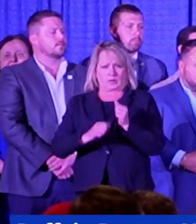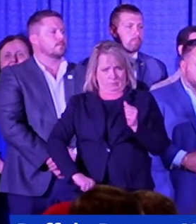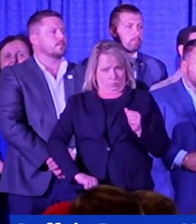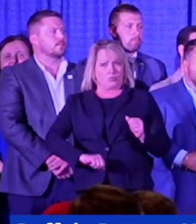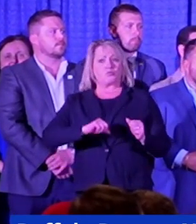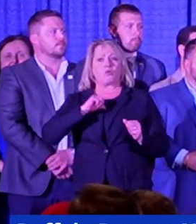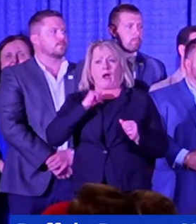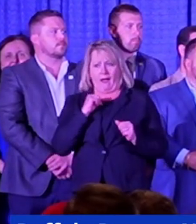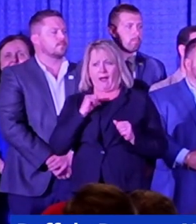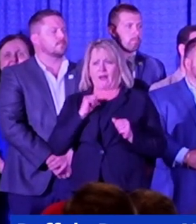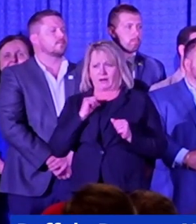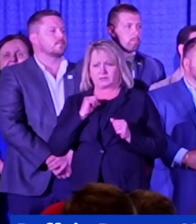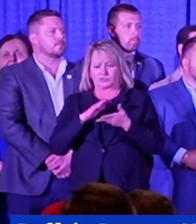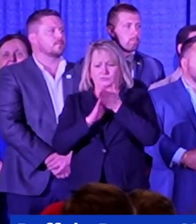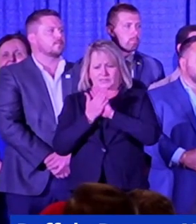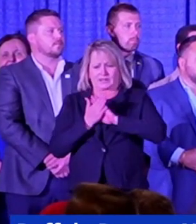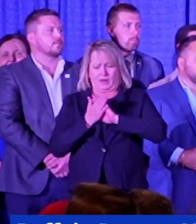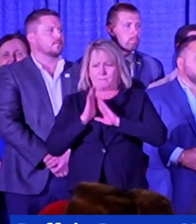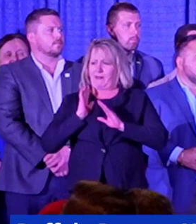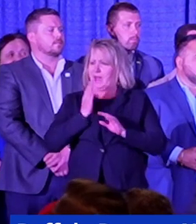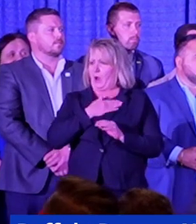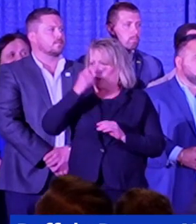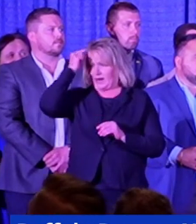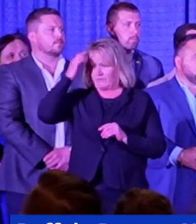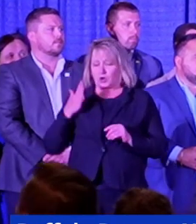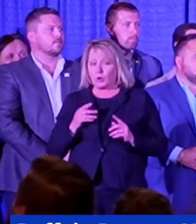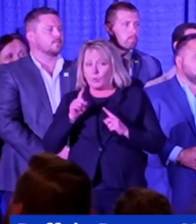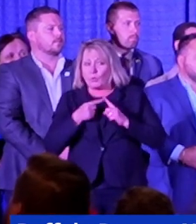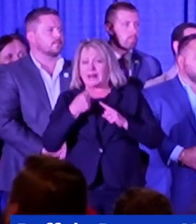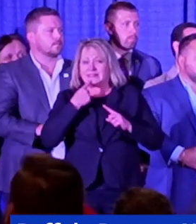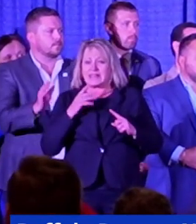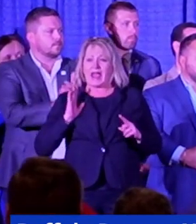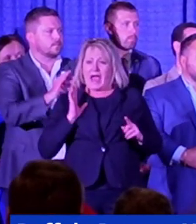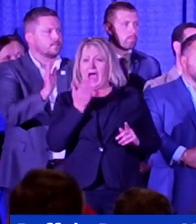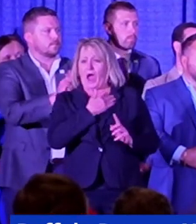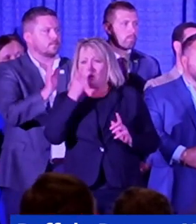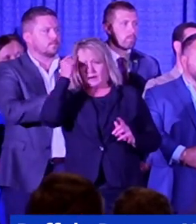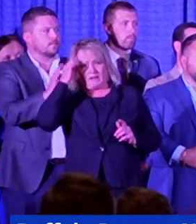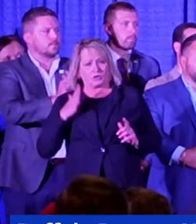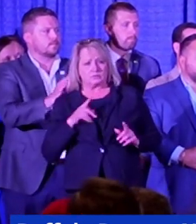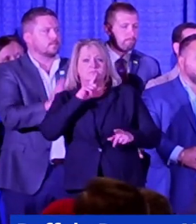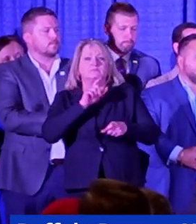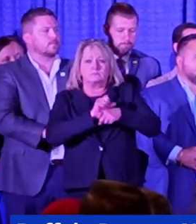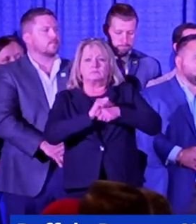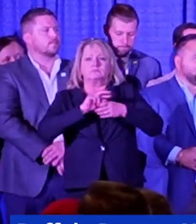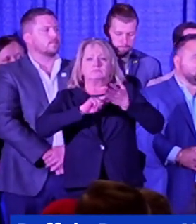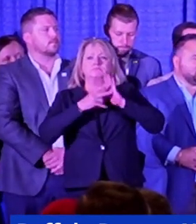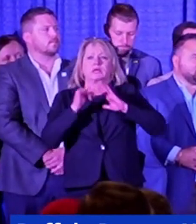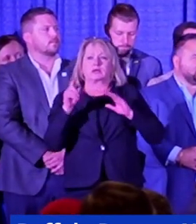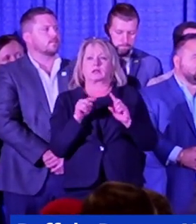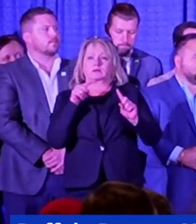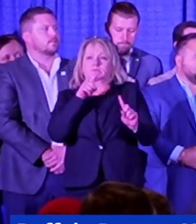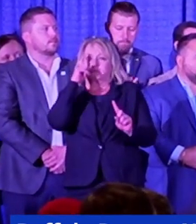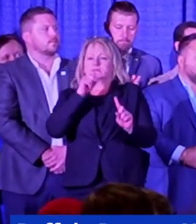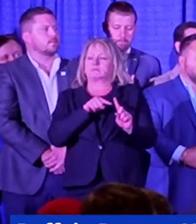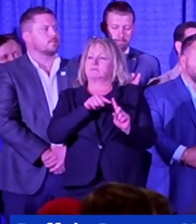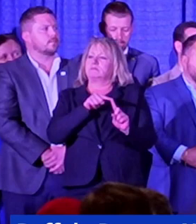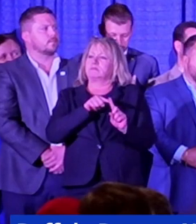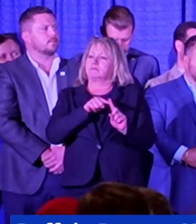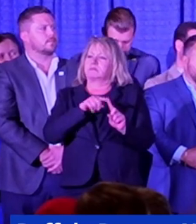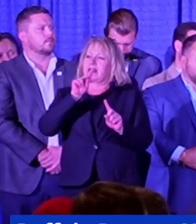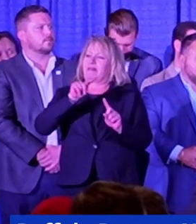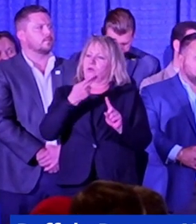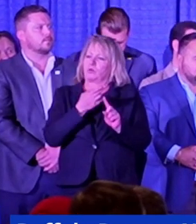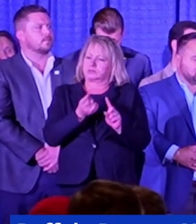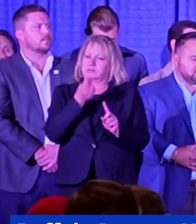pride as our governor. And when I say our governor, I really mean it. She is someone who understands